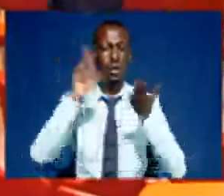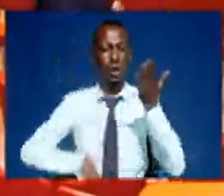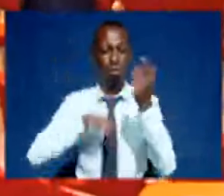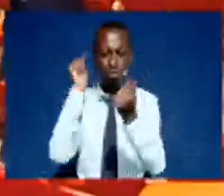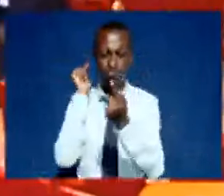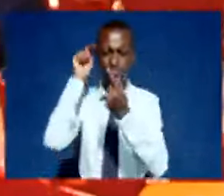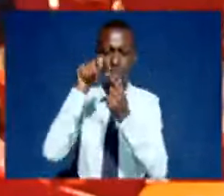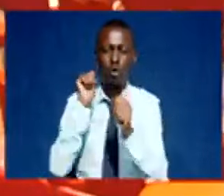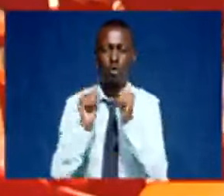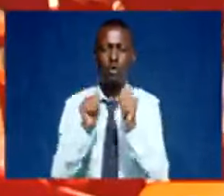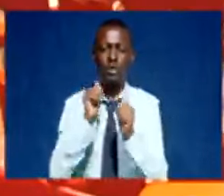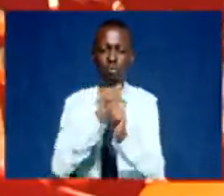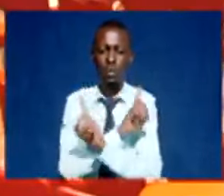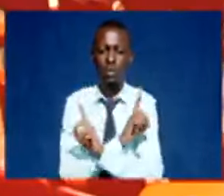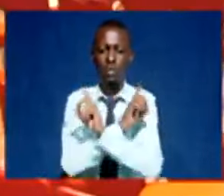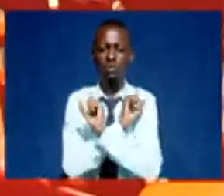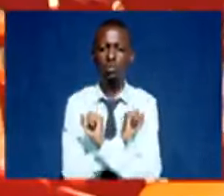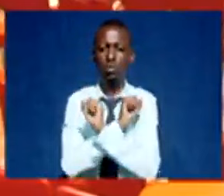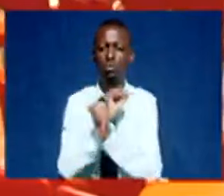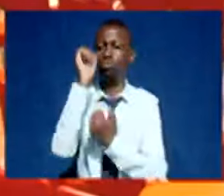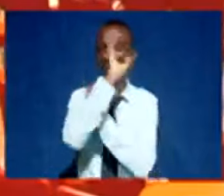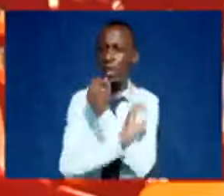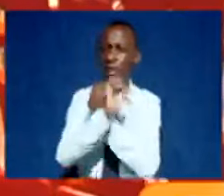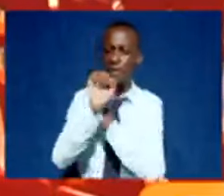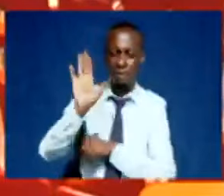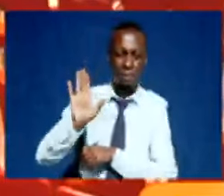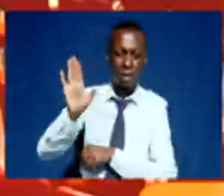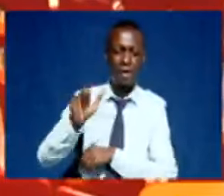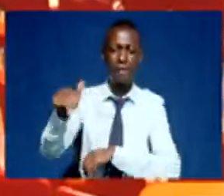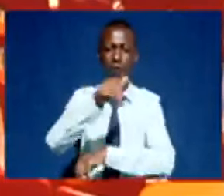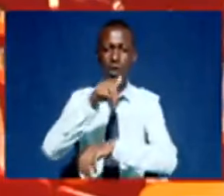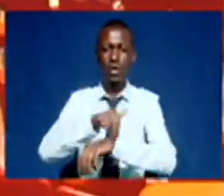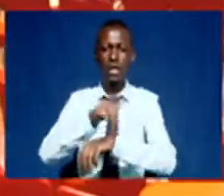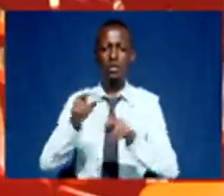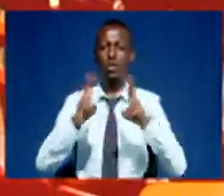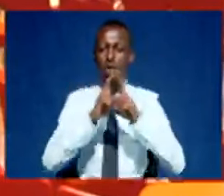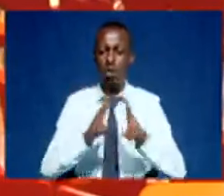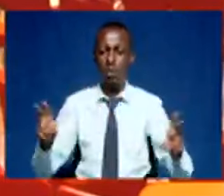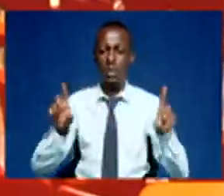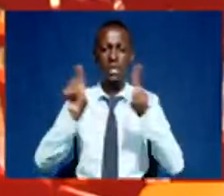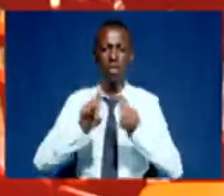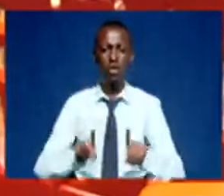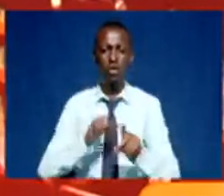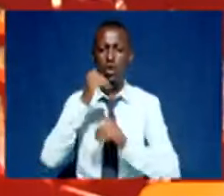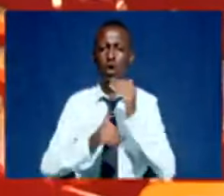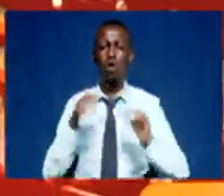priority will be to defend and protect the country, foster national healing and prosperity for all